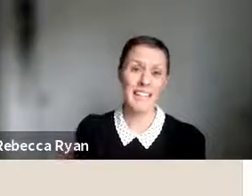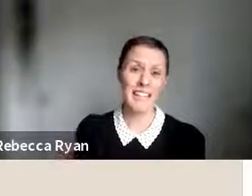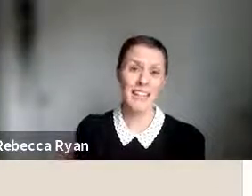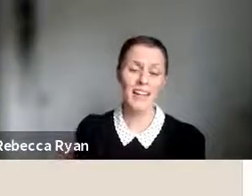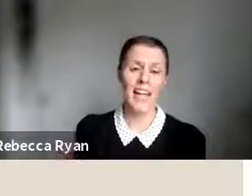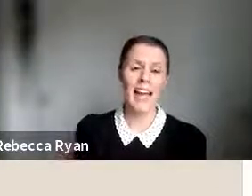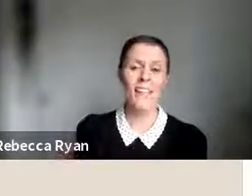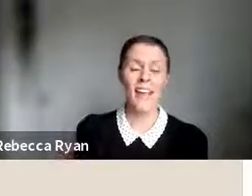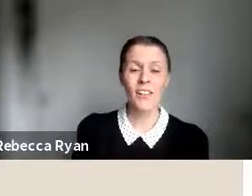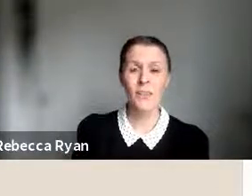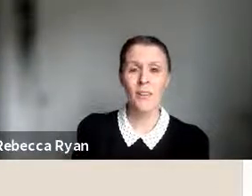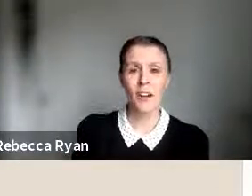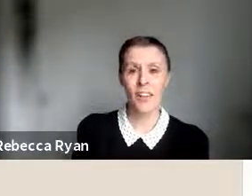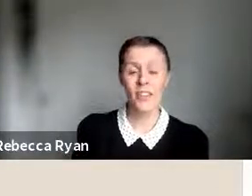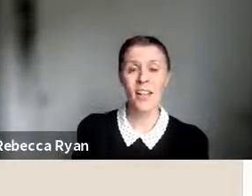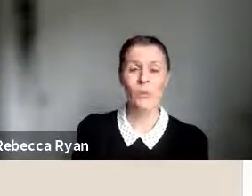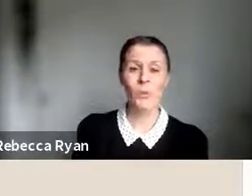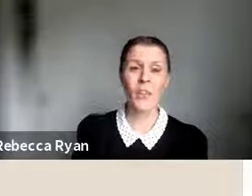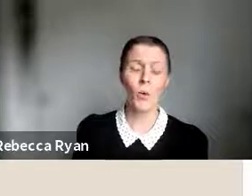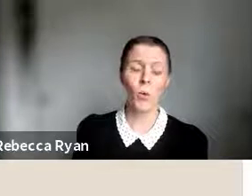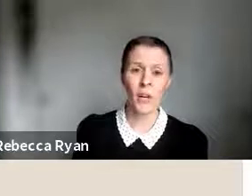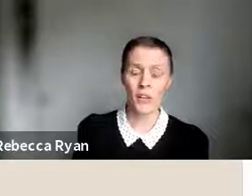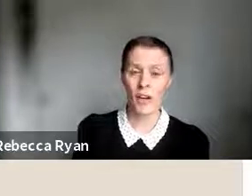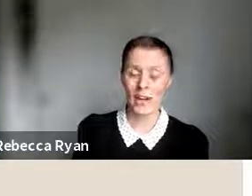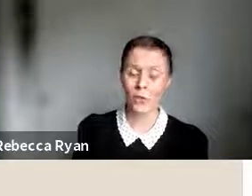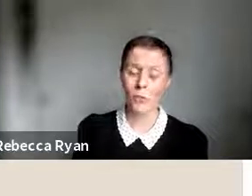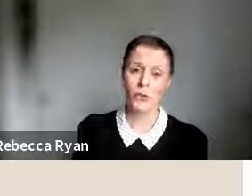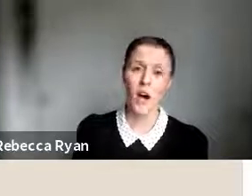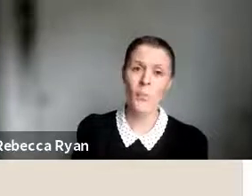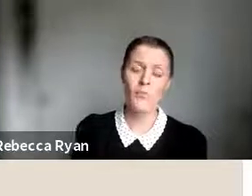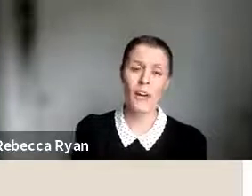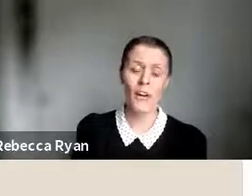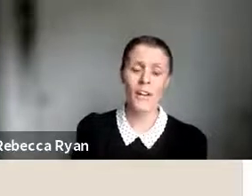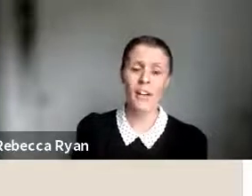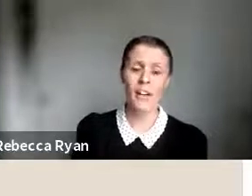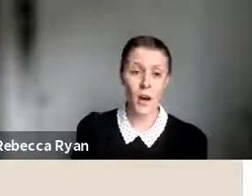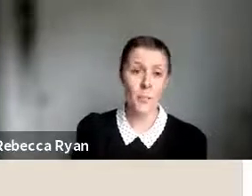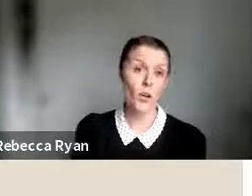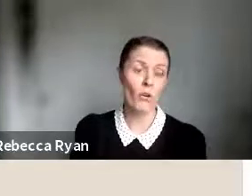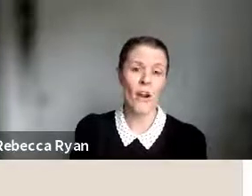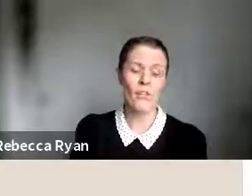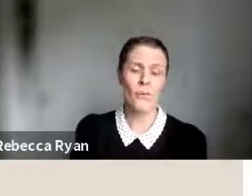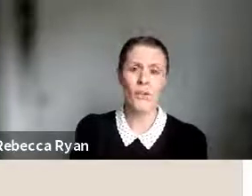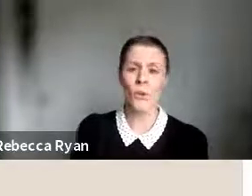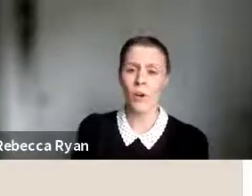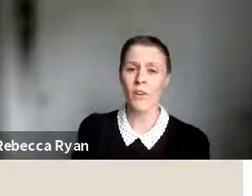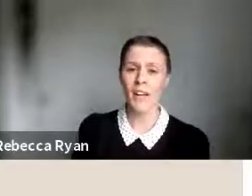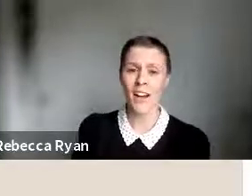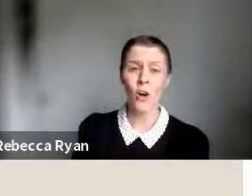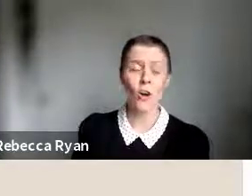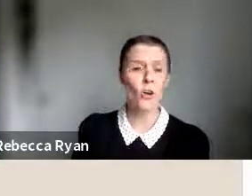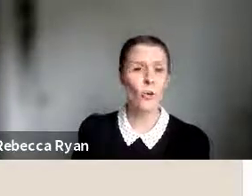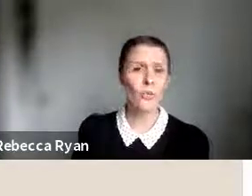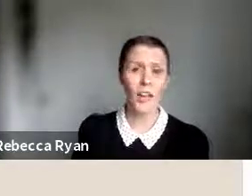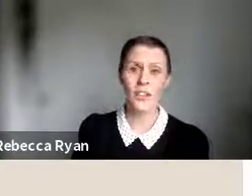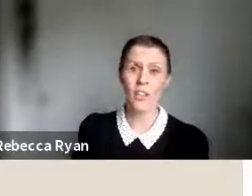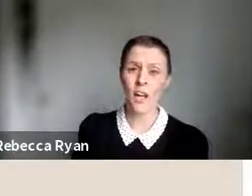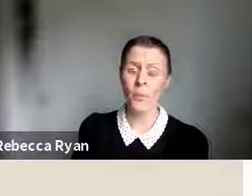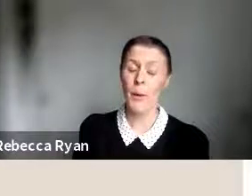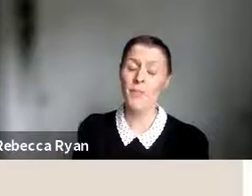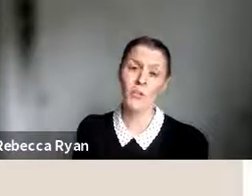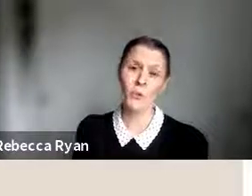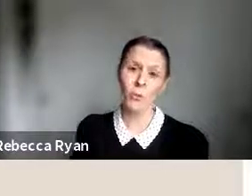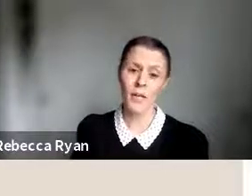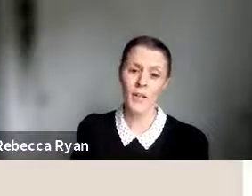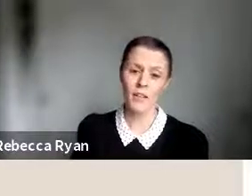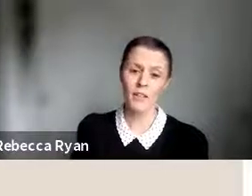more deadly. And that's a variant that is within Oregon right now. It's the most common variant and common coronavirus within Oregon right now, who is facing